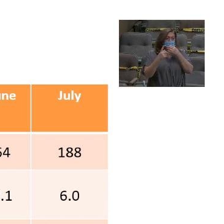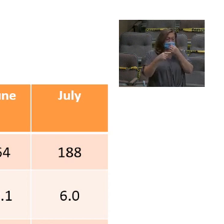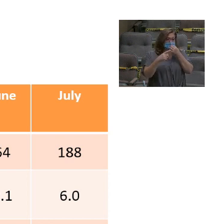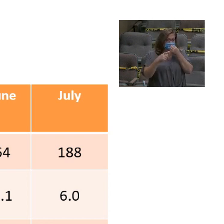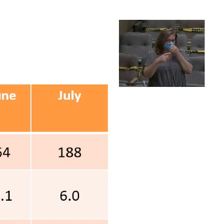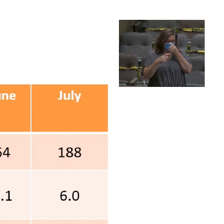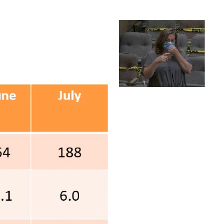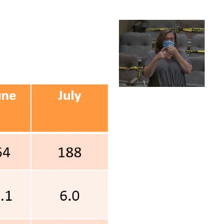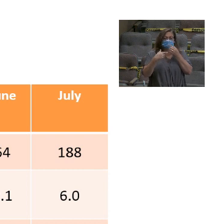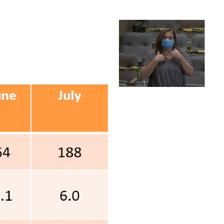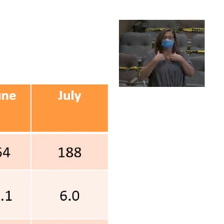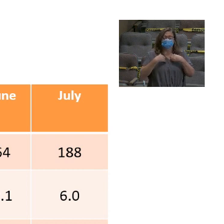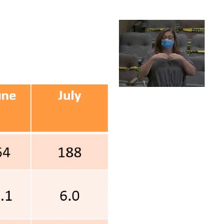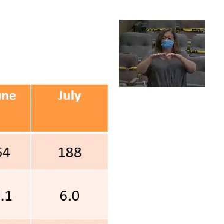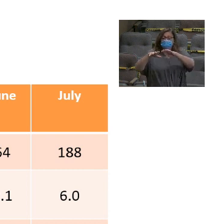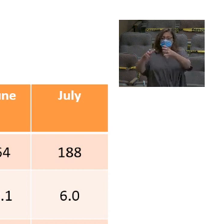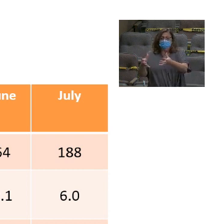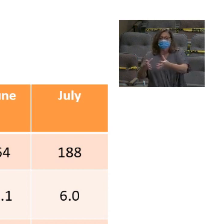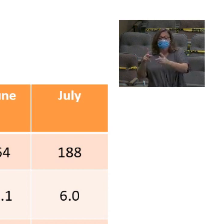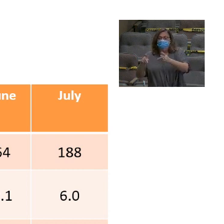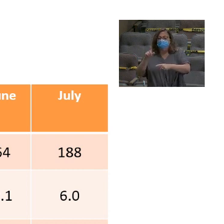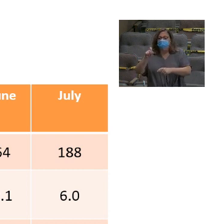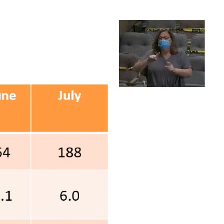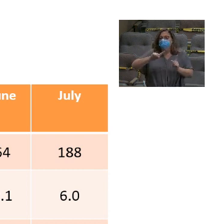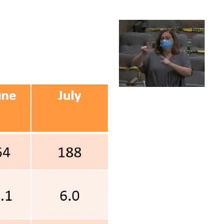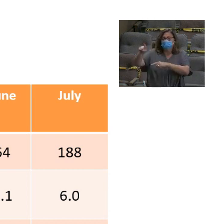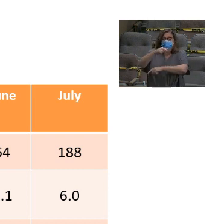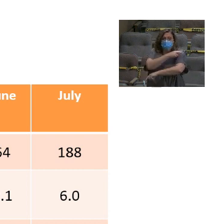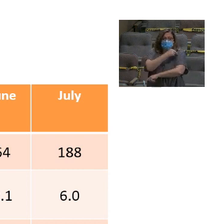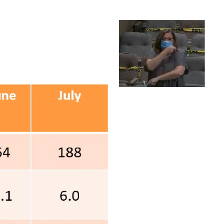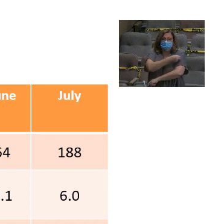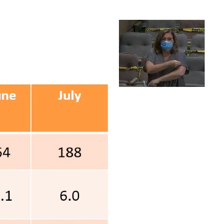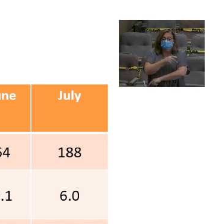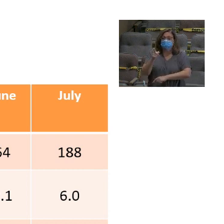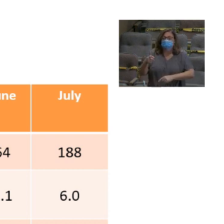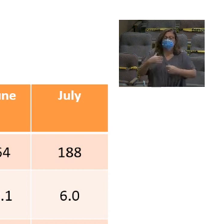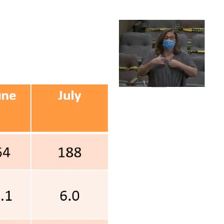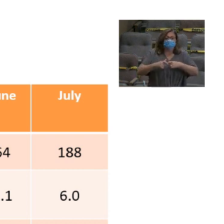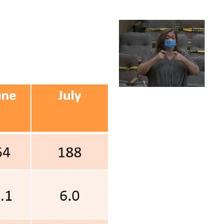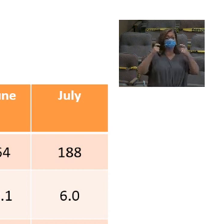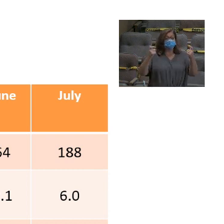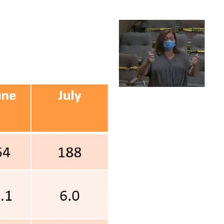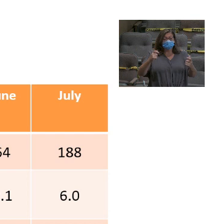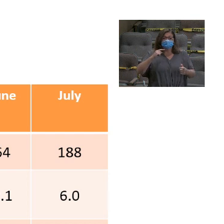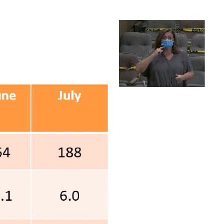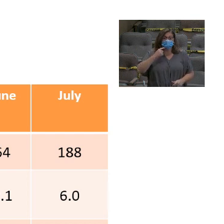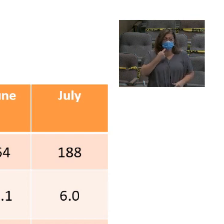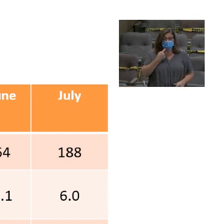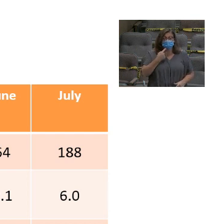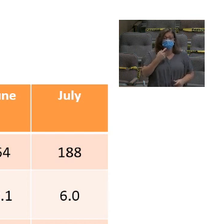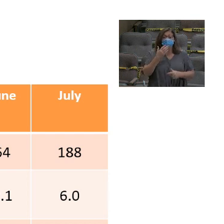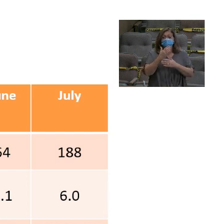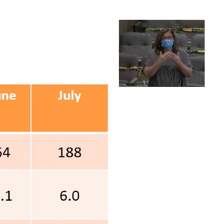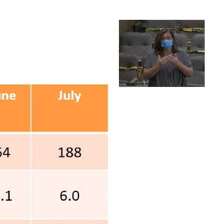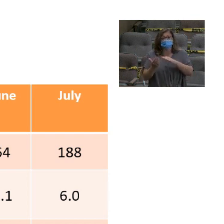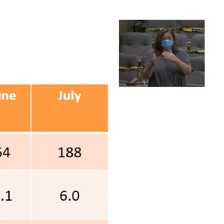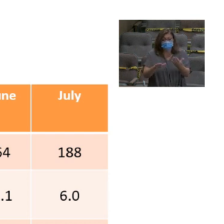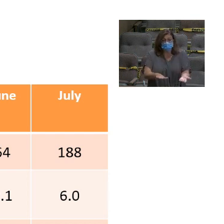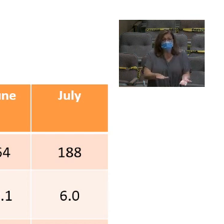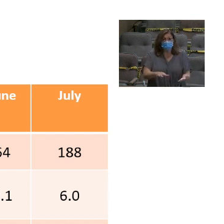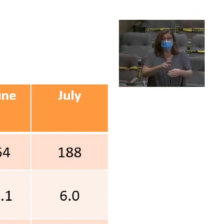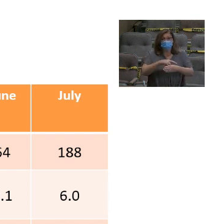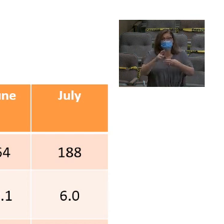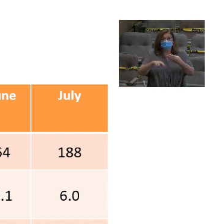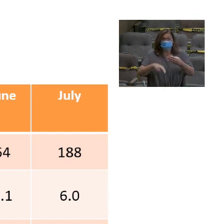people that have to be hospitalized, and they experience significant, sometimes severe, and sometimes fatal results as a result of